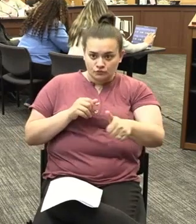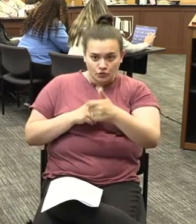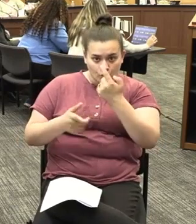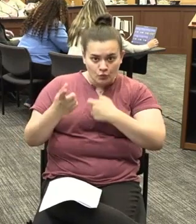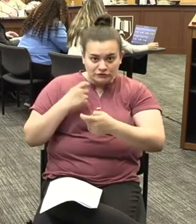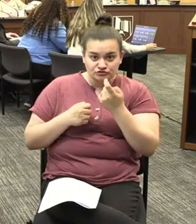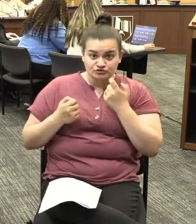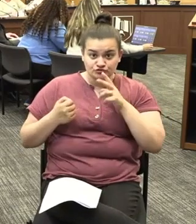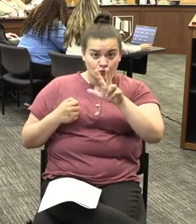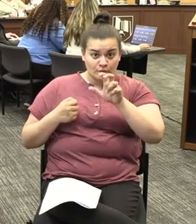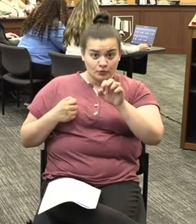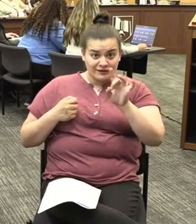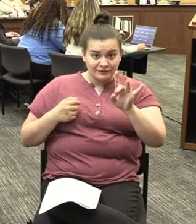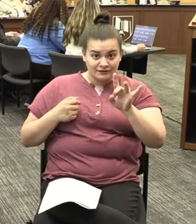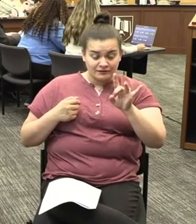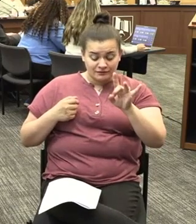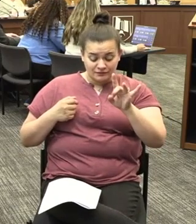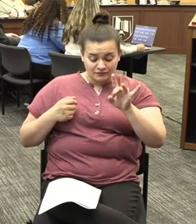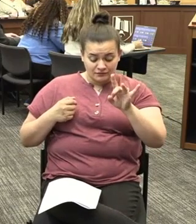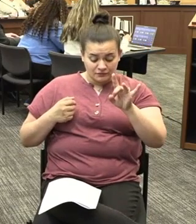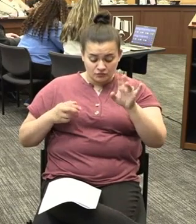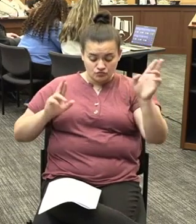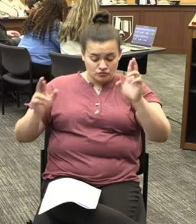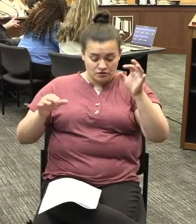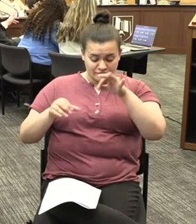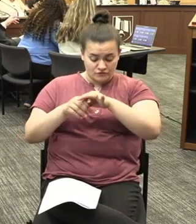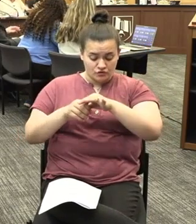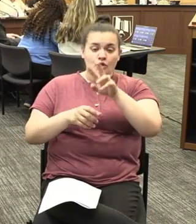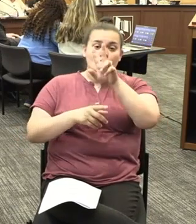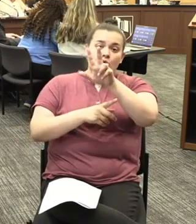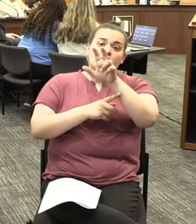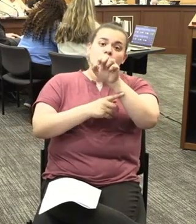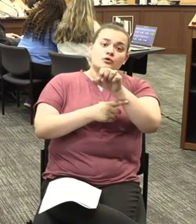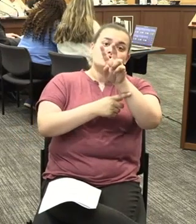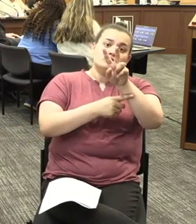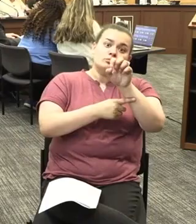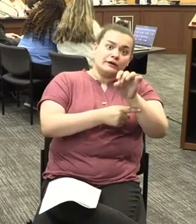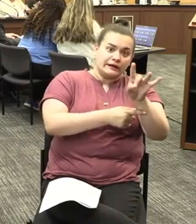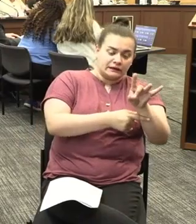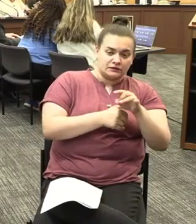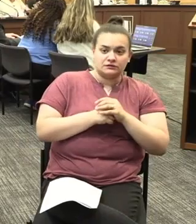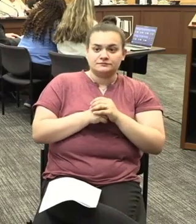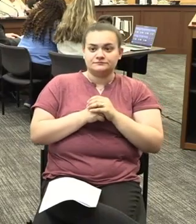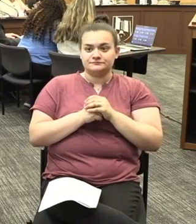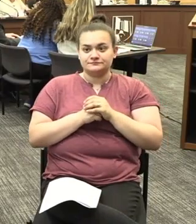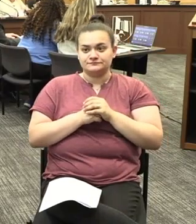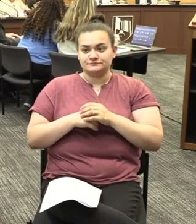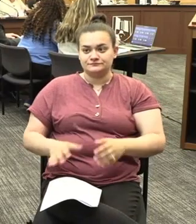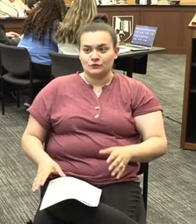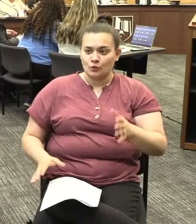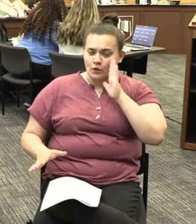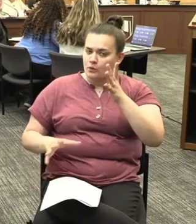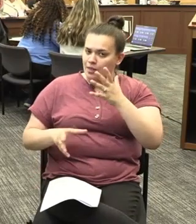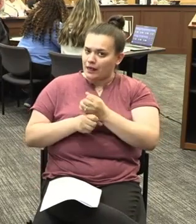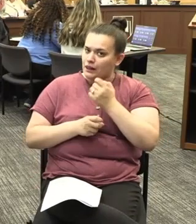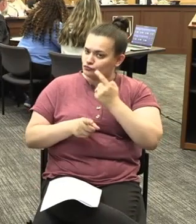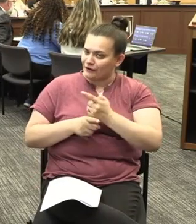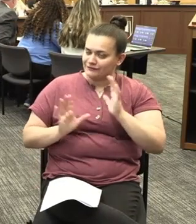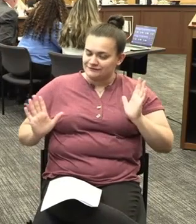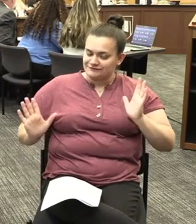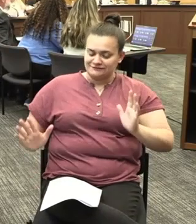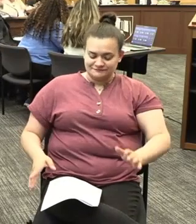on 3.8? We are ready to vote. 3.2.8. 3.2.8. Looked at it right.